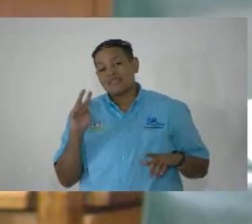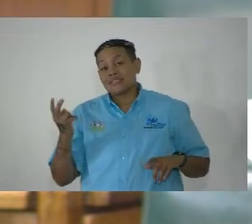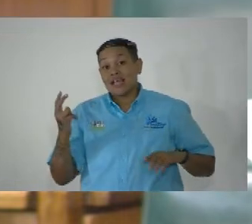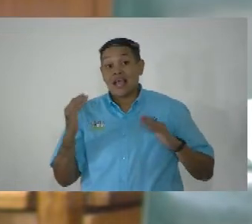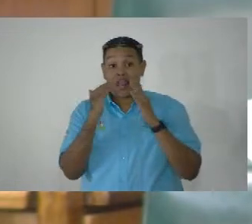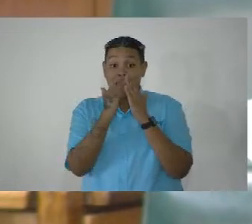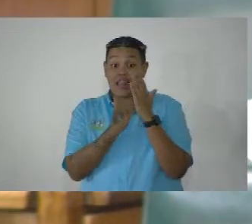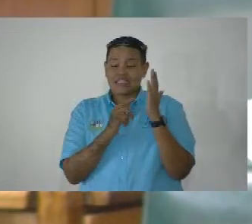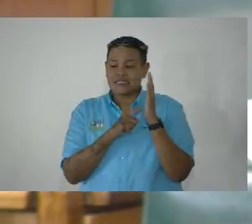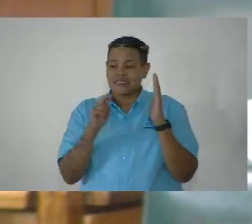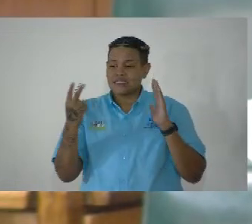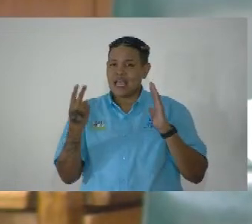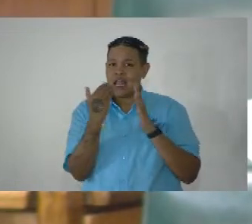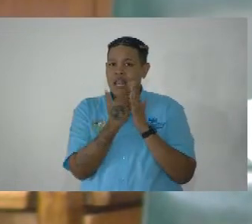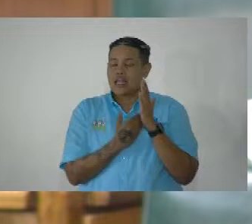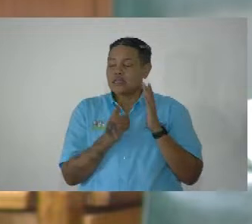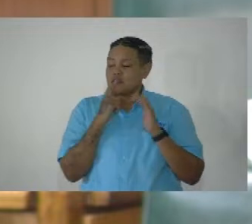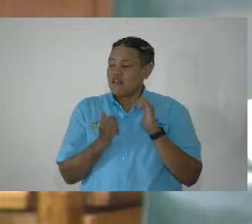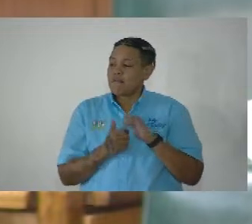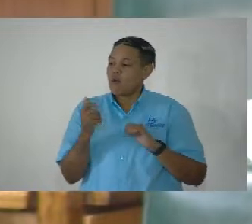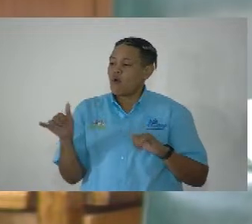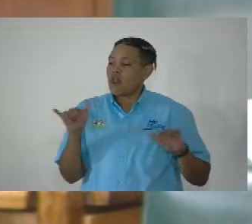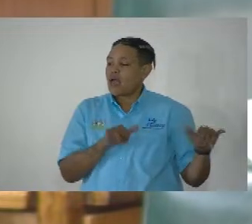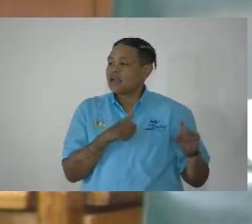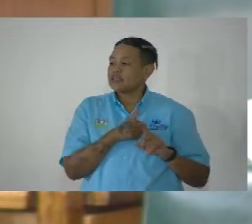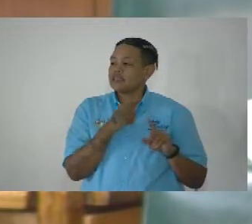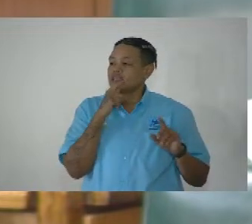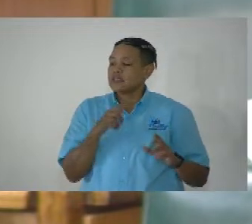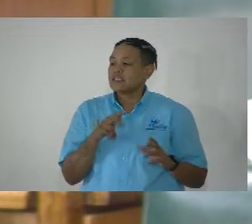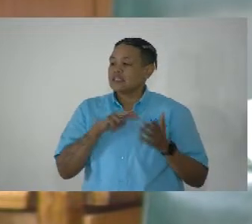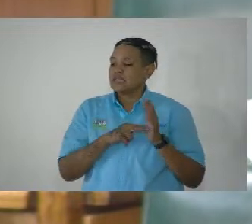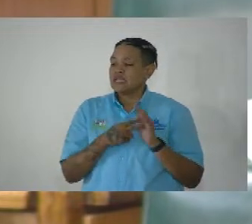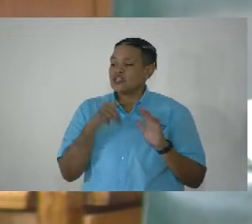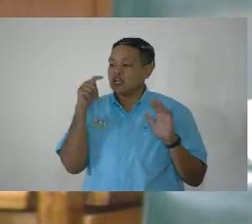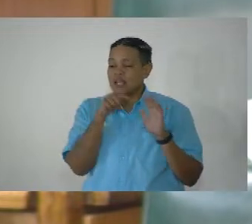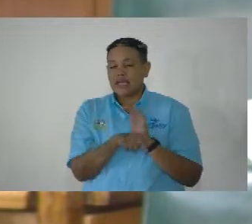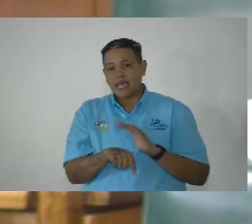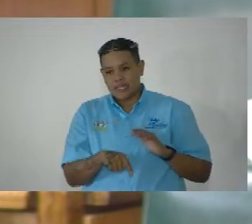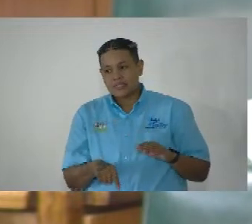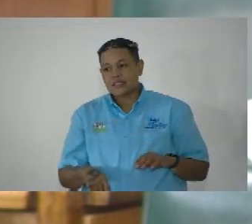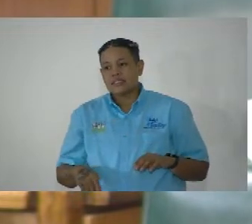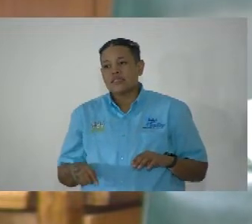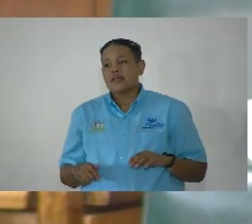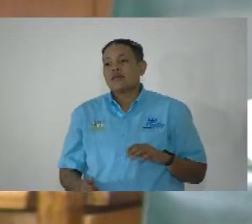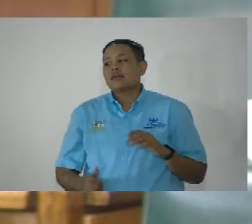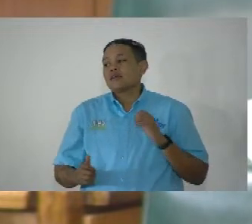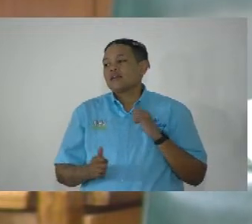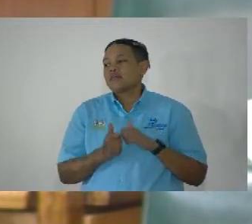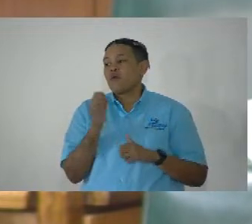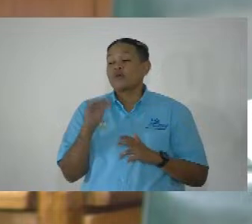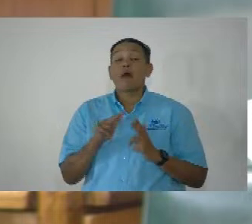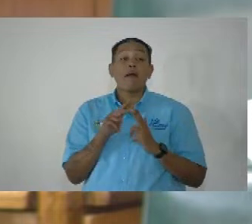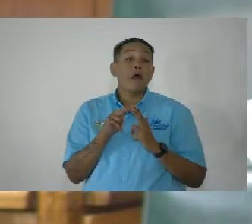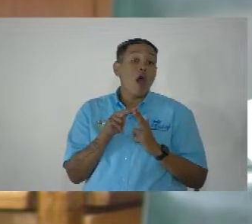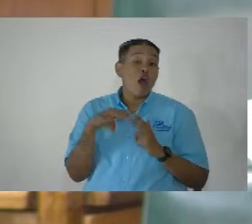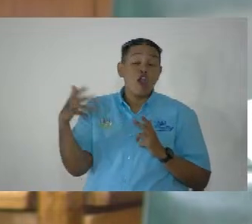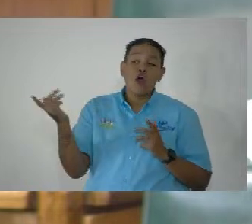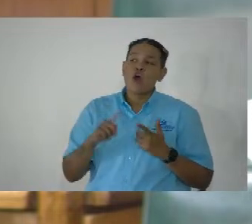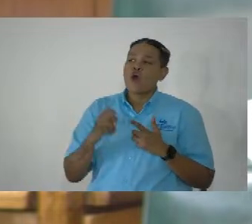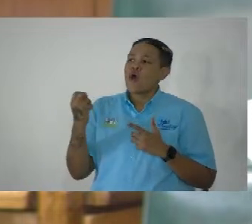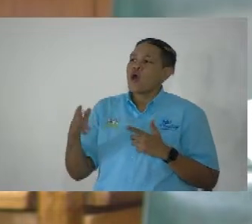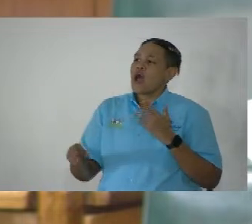list of those most likely to be intentionally killed, mostly by a partner. And